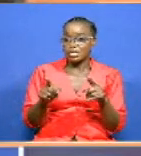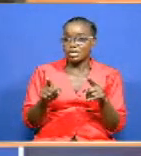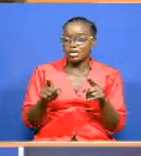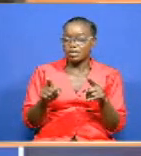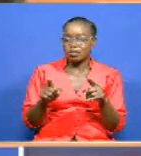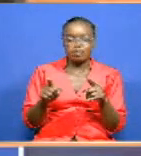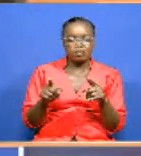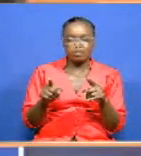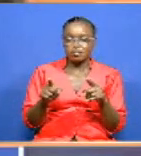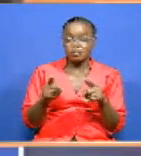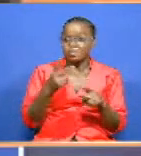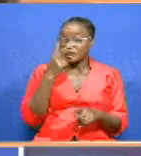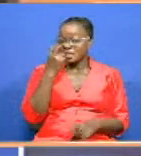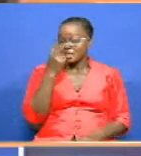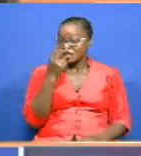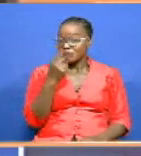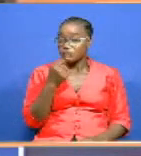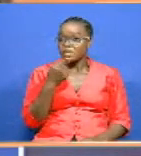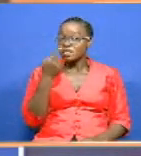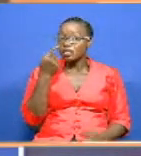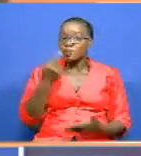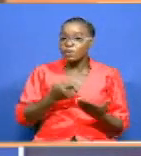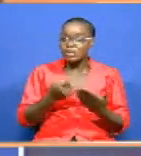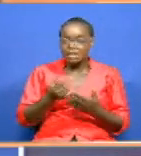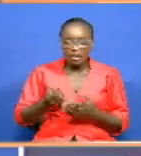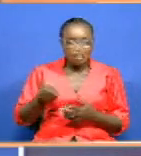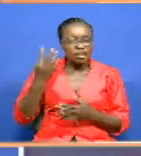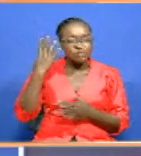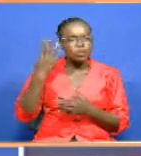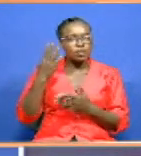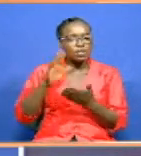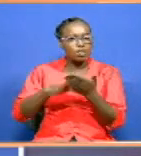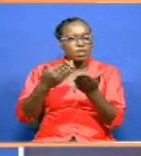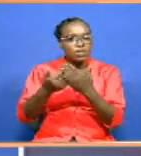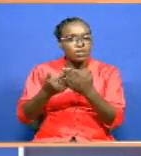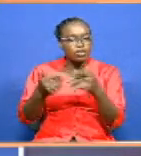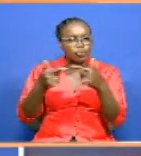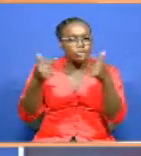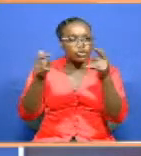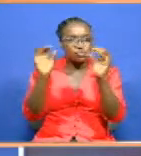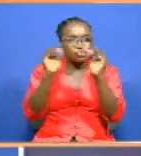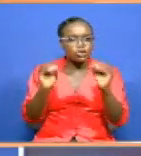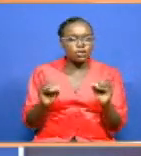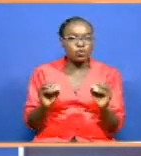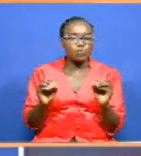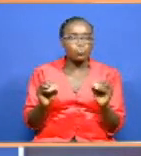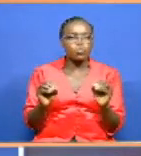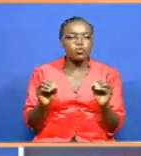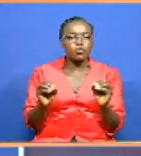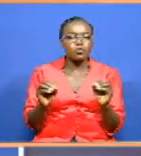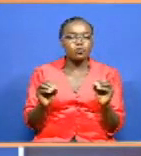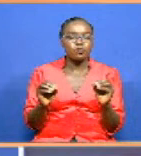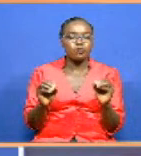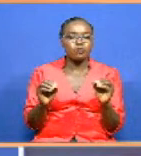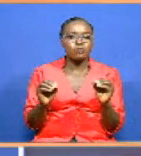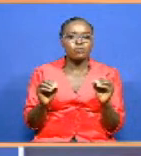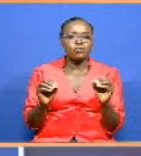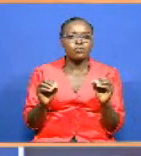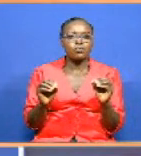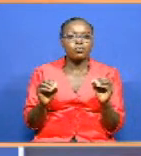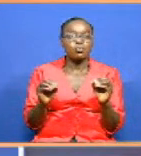the suspects say they have understood the application and they have no objection to that. So